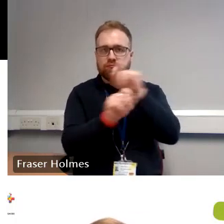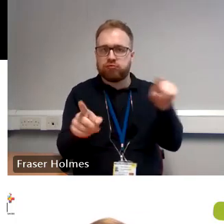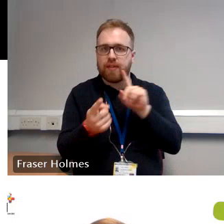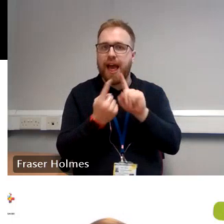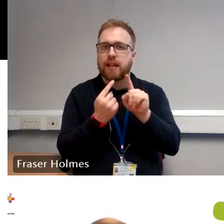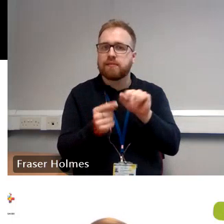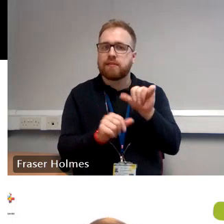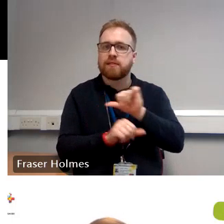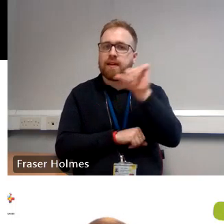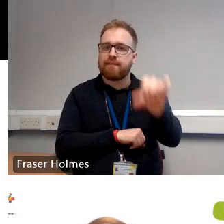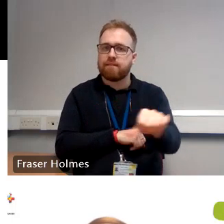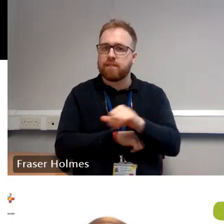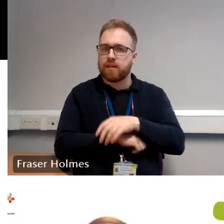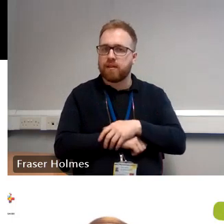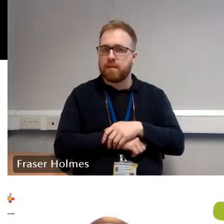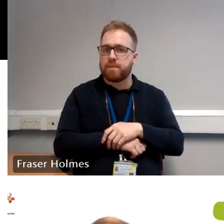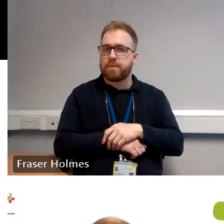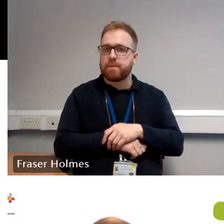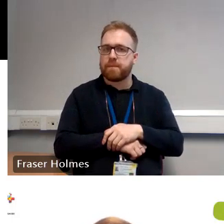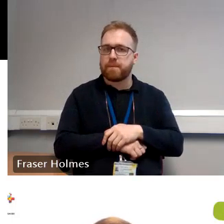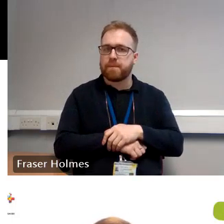session.